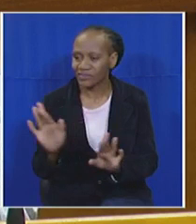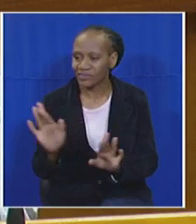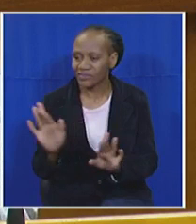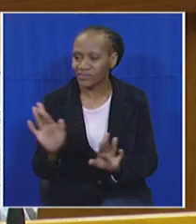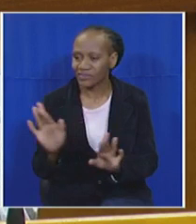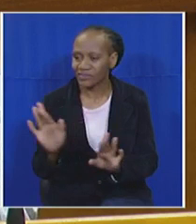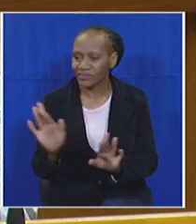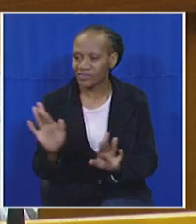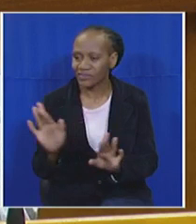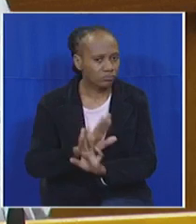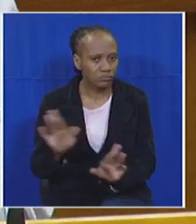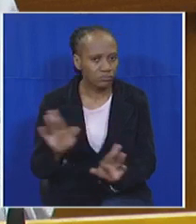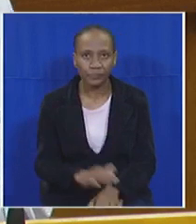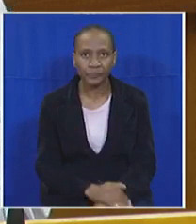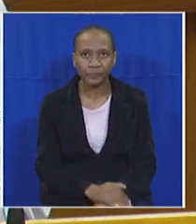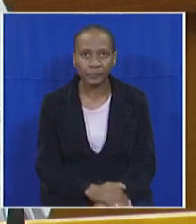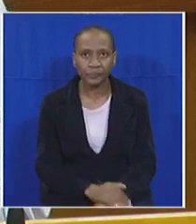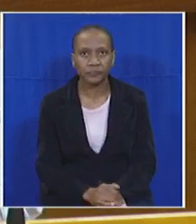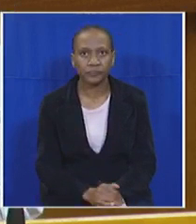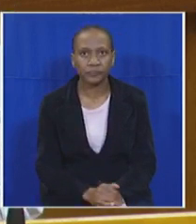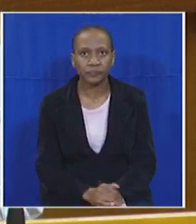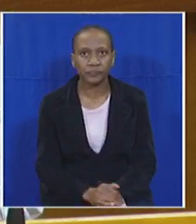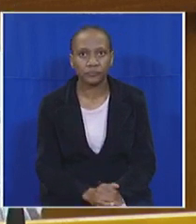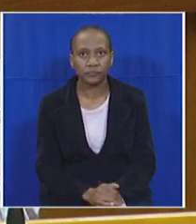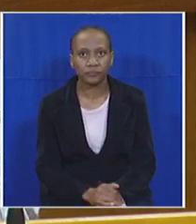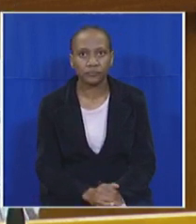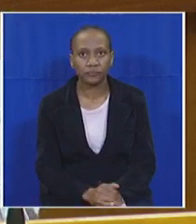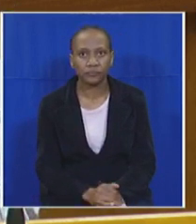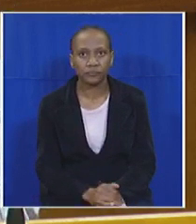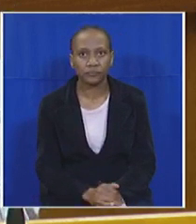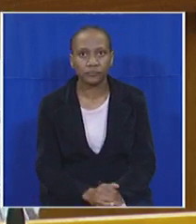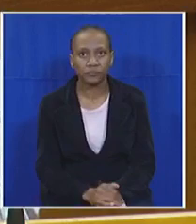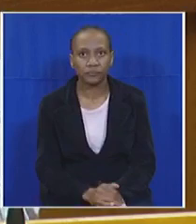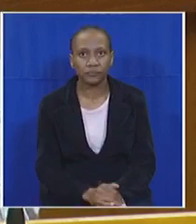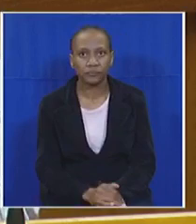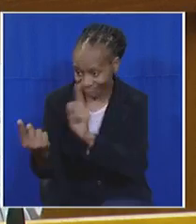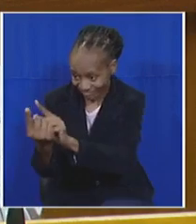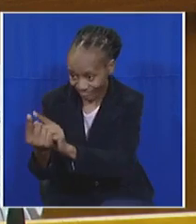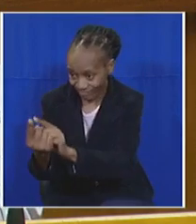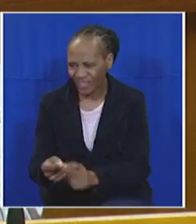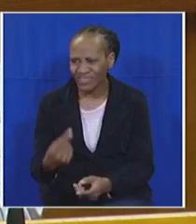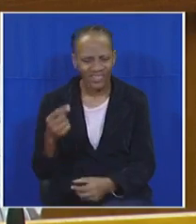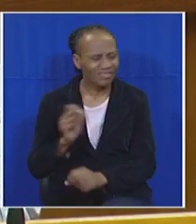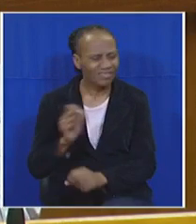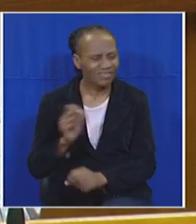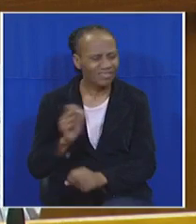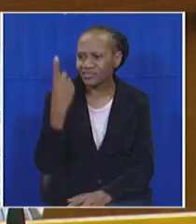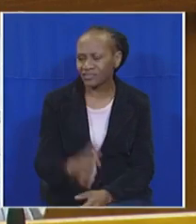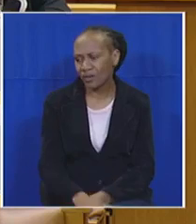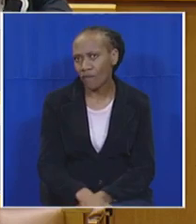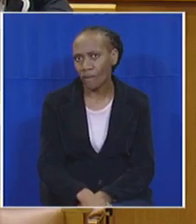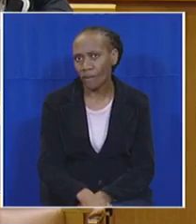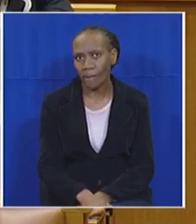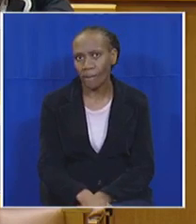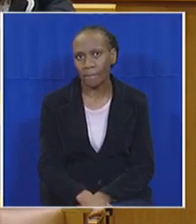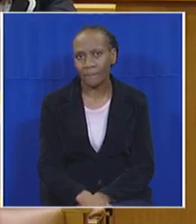us will have to stop and deal with that. That is utter nonsense. And we